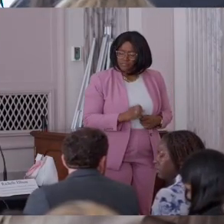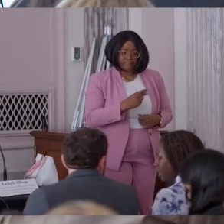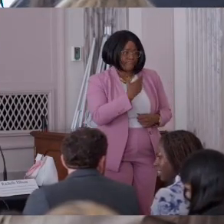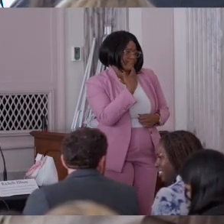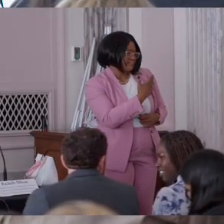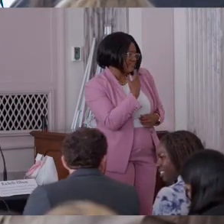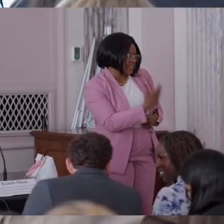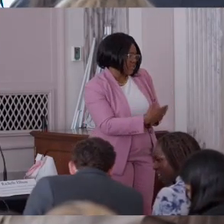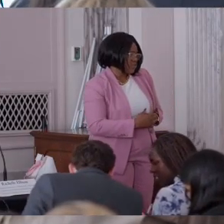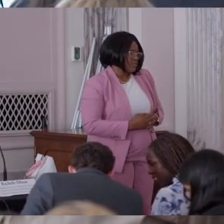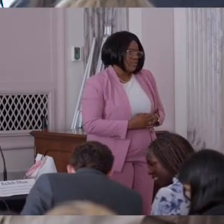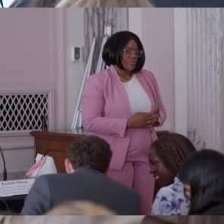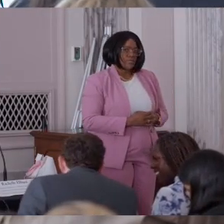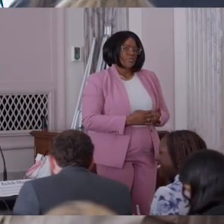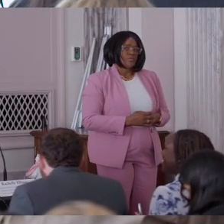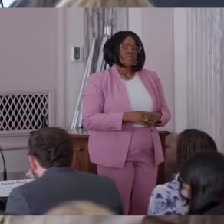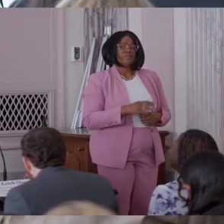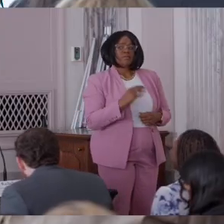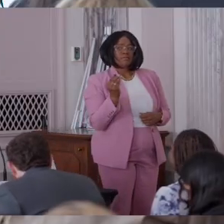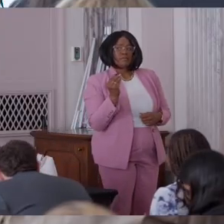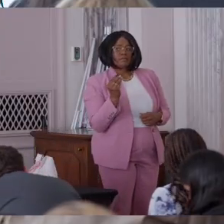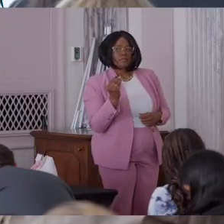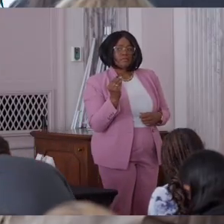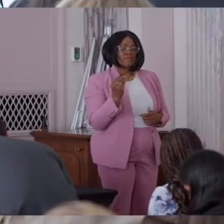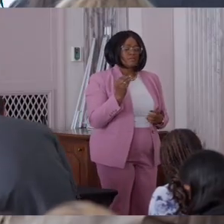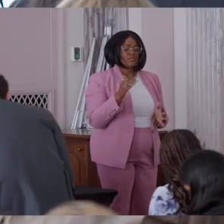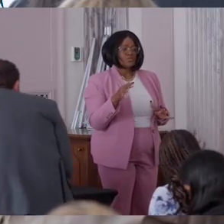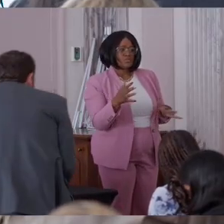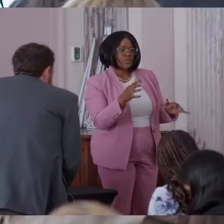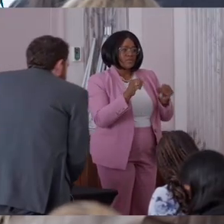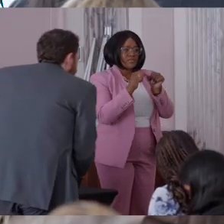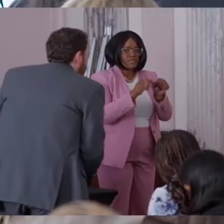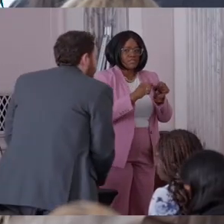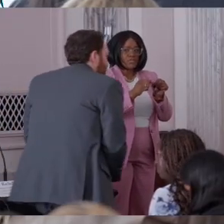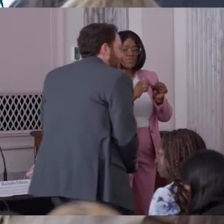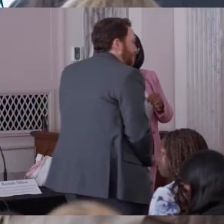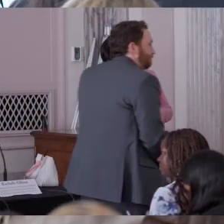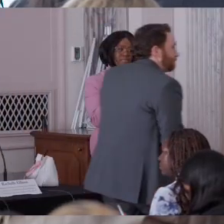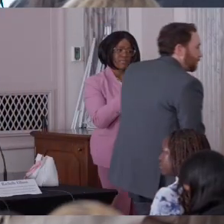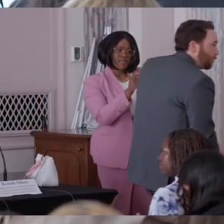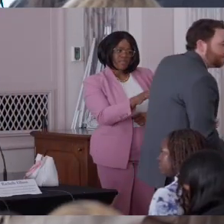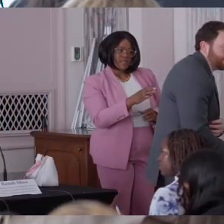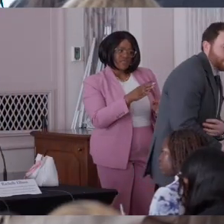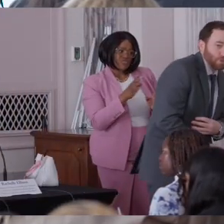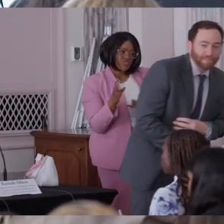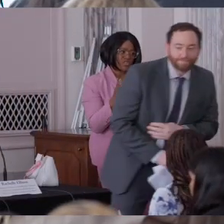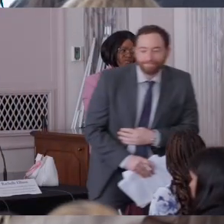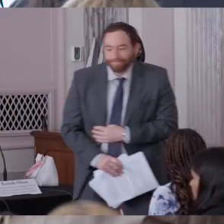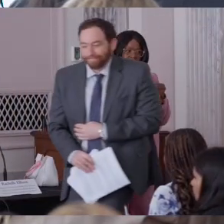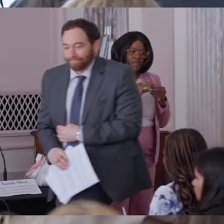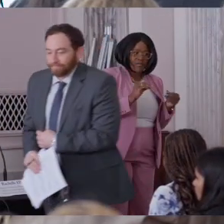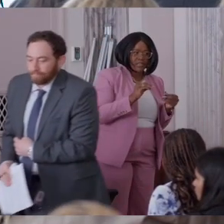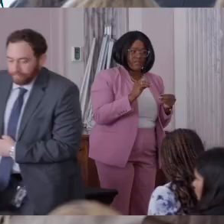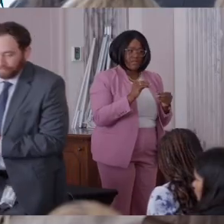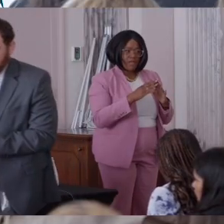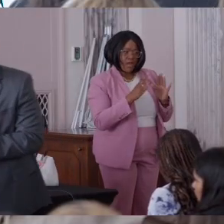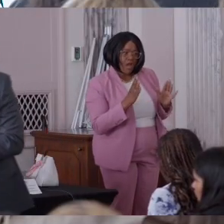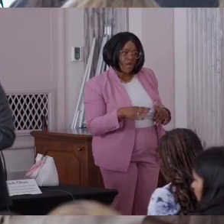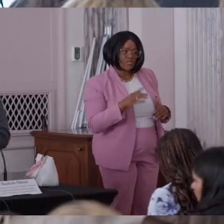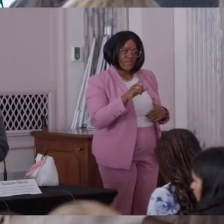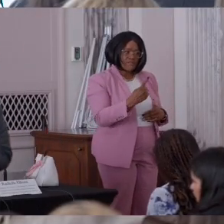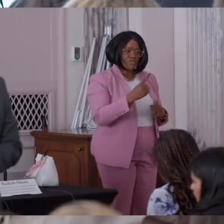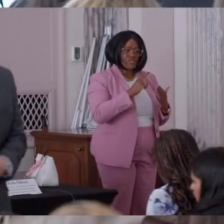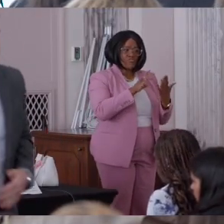Thank you, Donald. And to sort of continue speaking about that kind of shift in narrative against the housing first